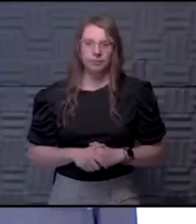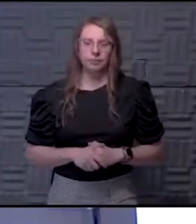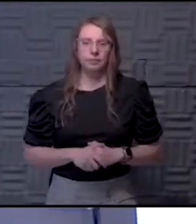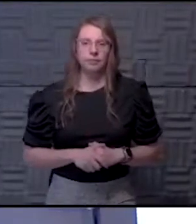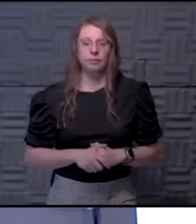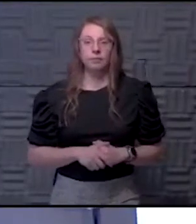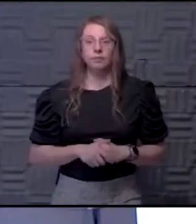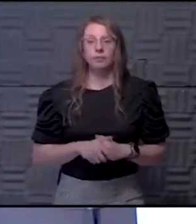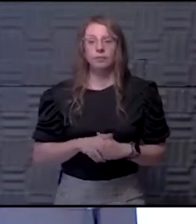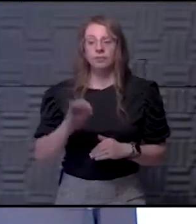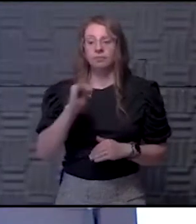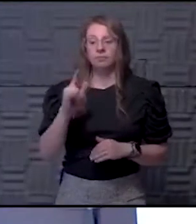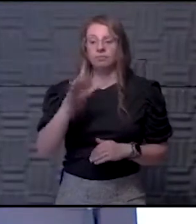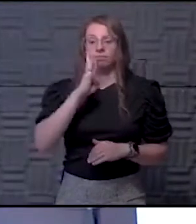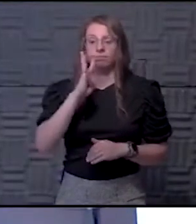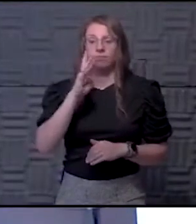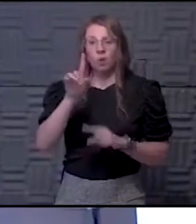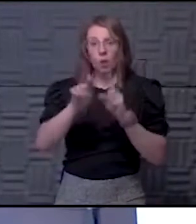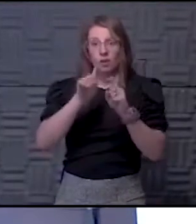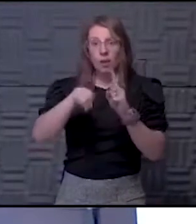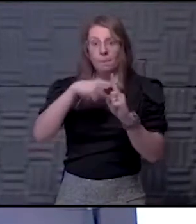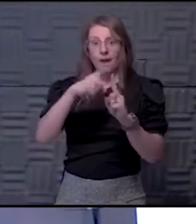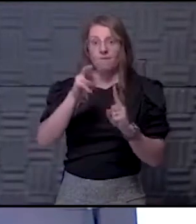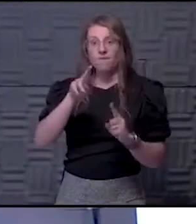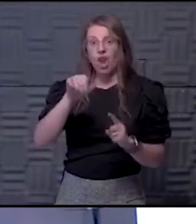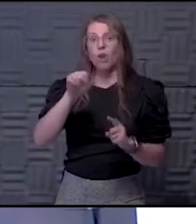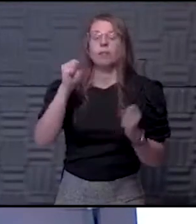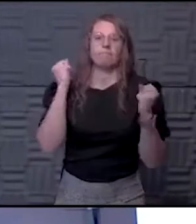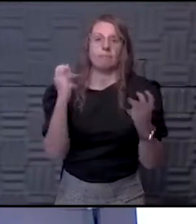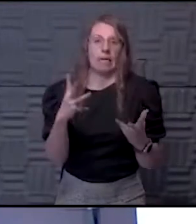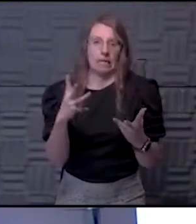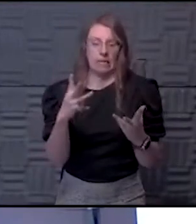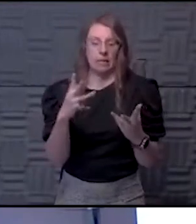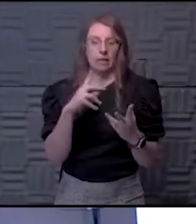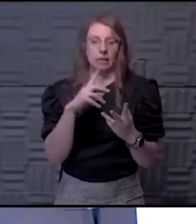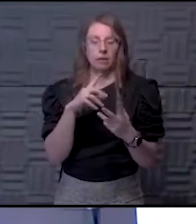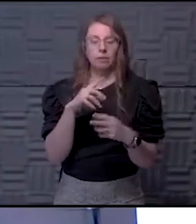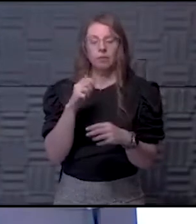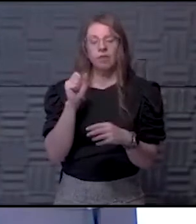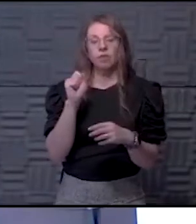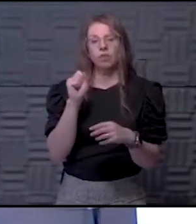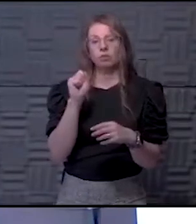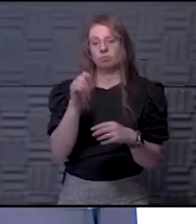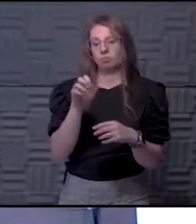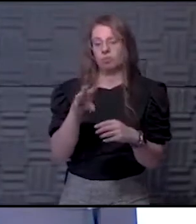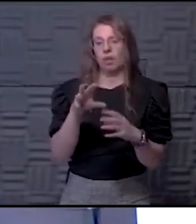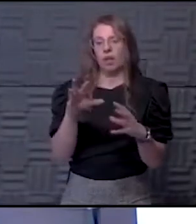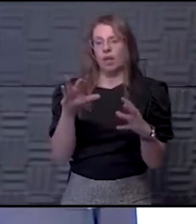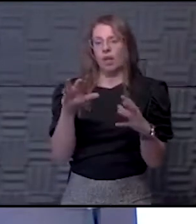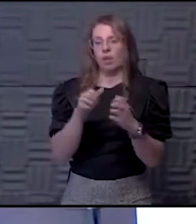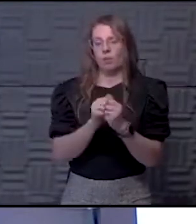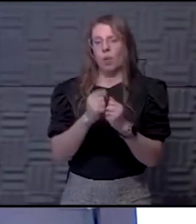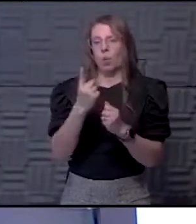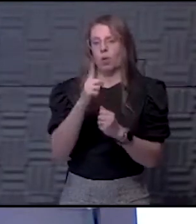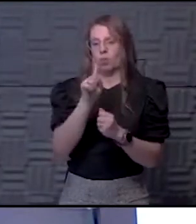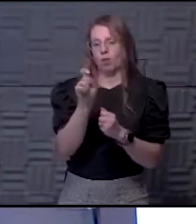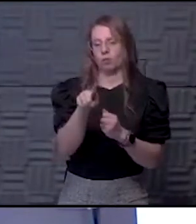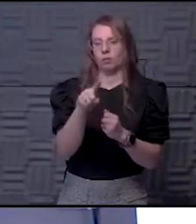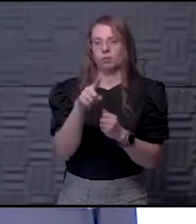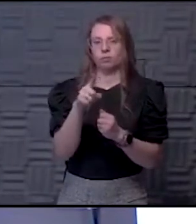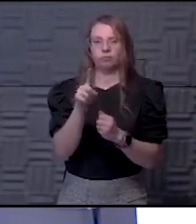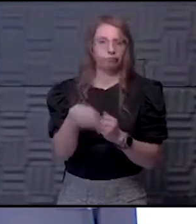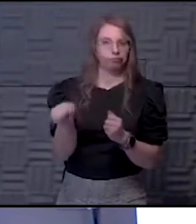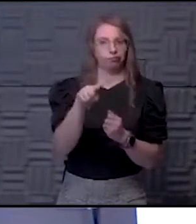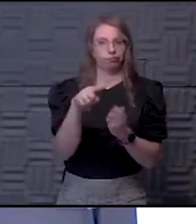There are questions about the variants, a lot of them. So I'm going to put a couple of them into one question so you can have a